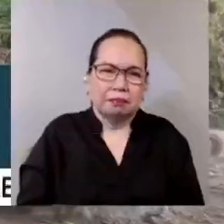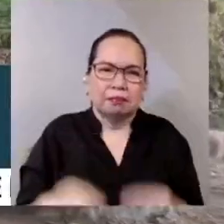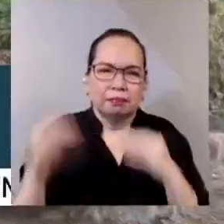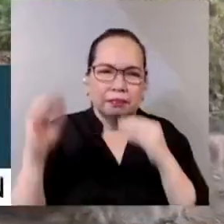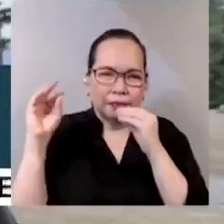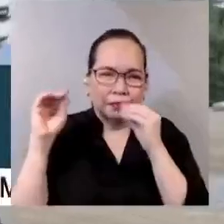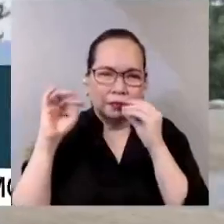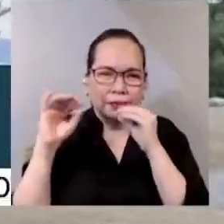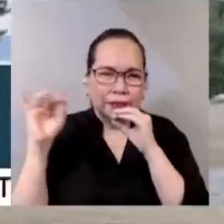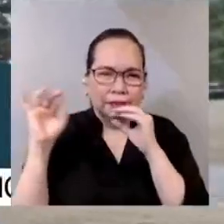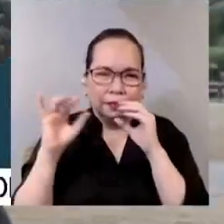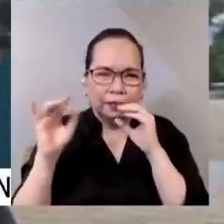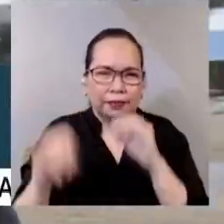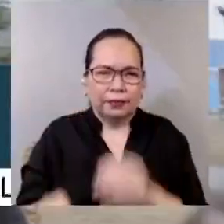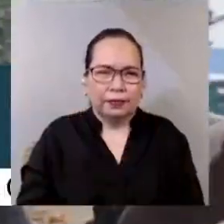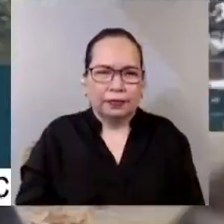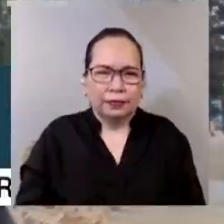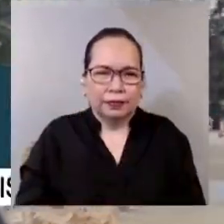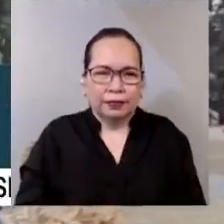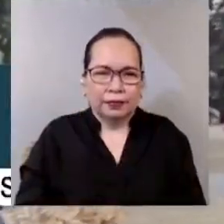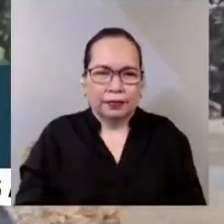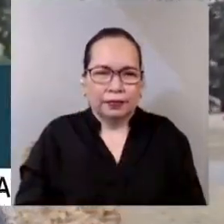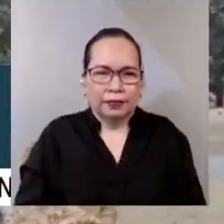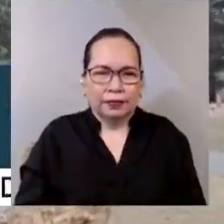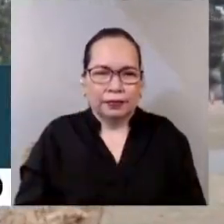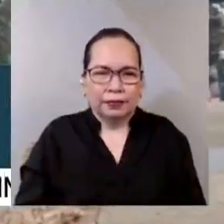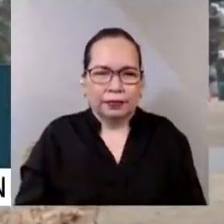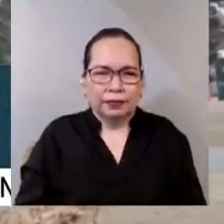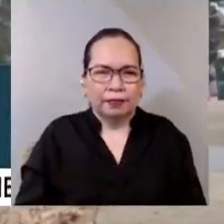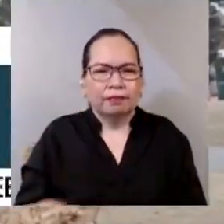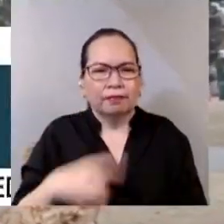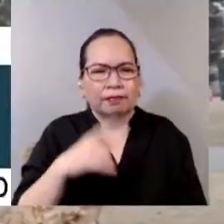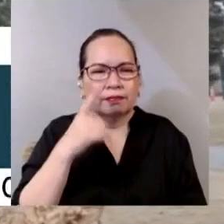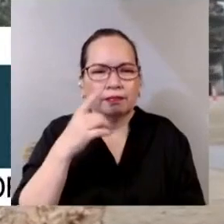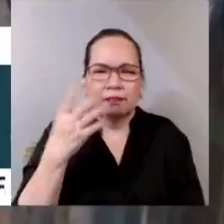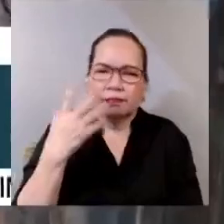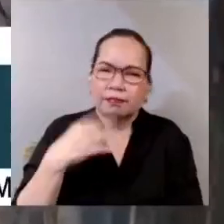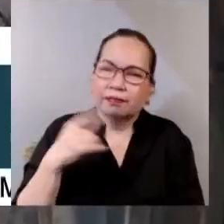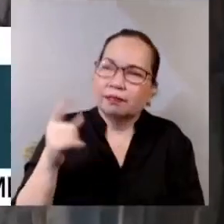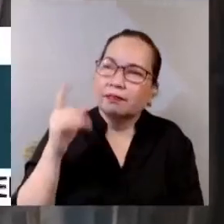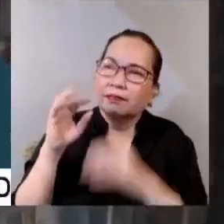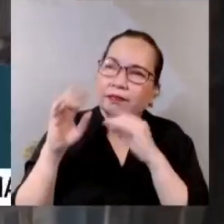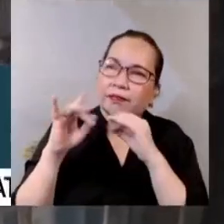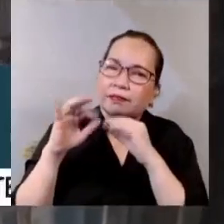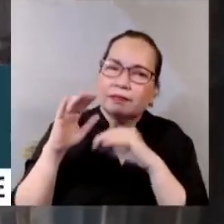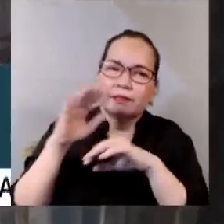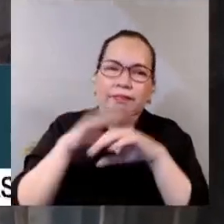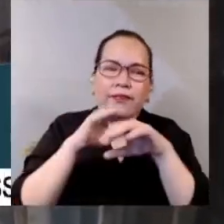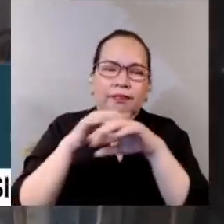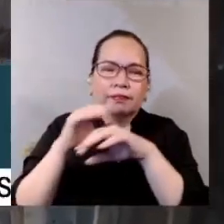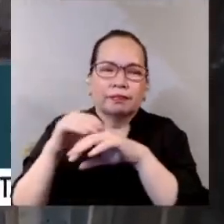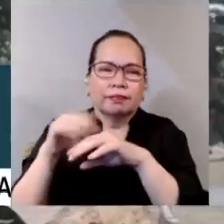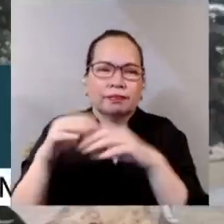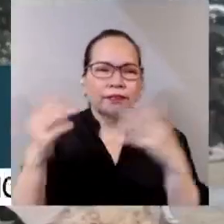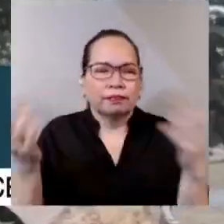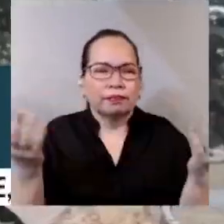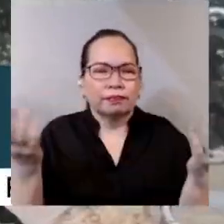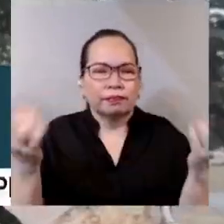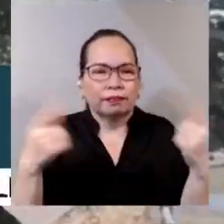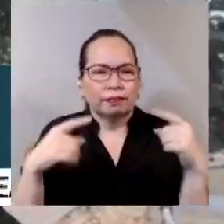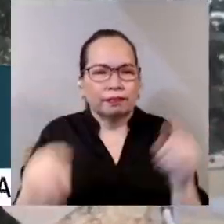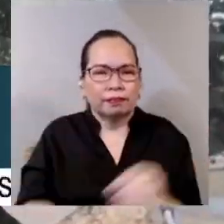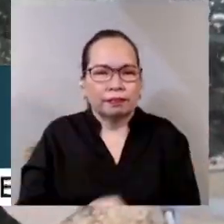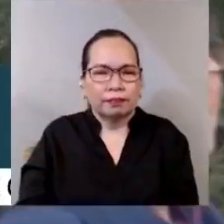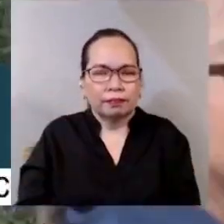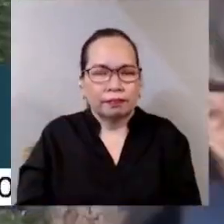Puget Sound. I think it's really beautiful, and the story about it calling to the orcas and asking where the orcas have gone, I